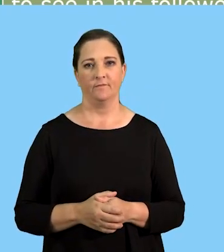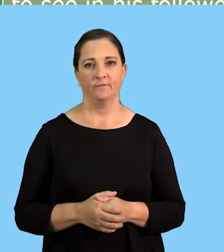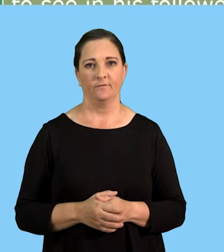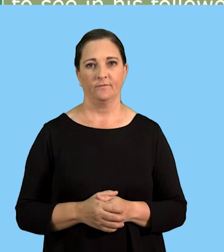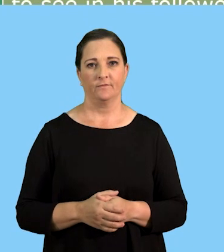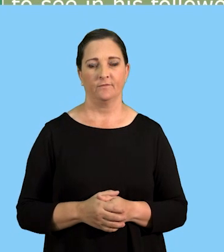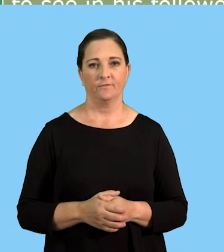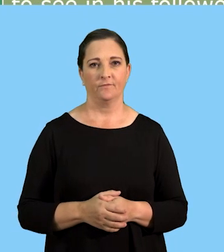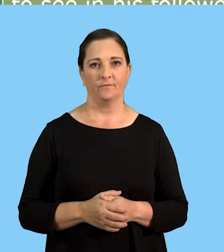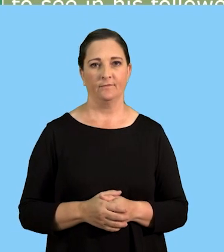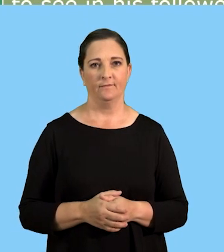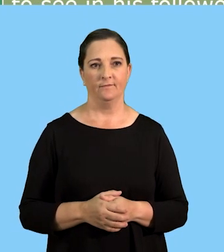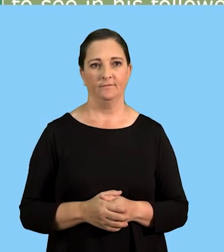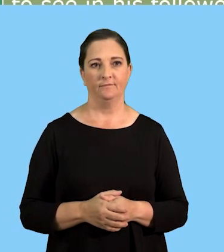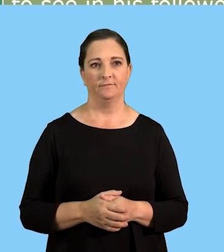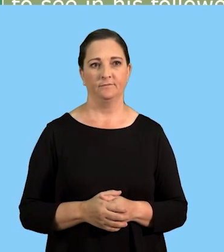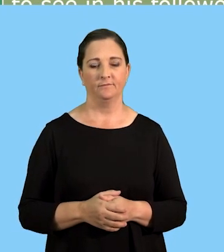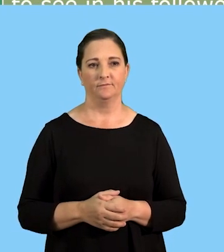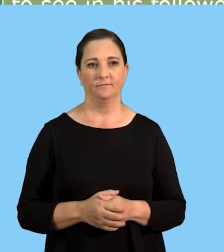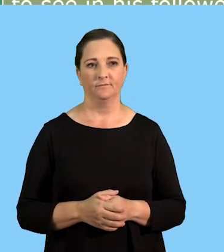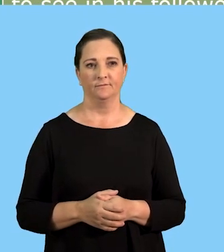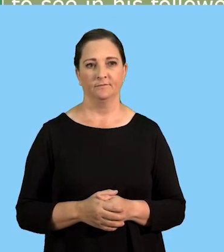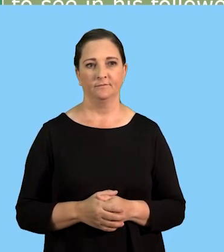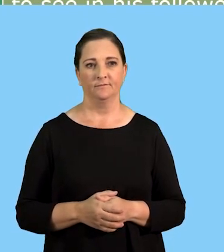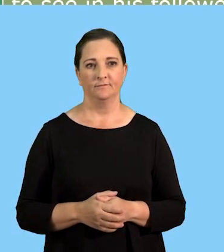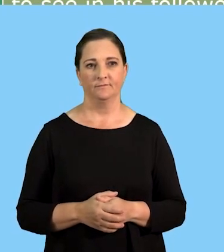in his